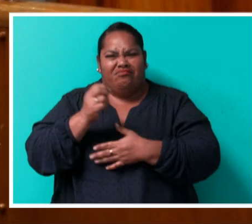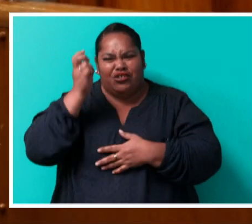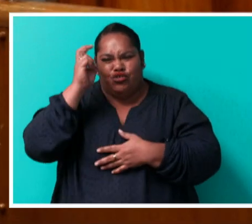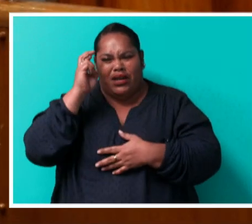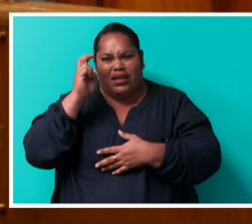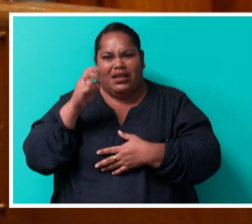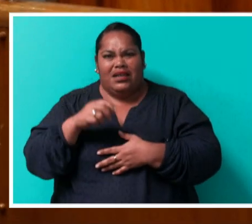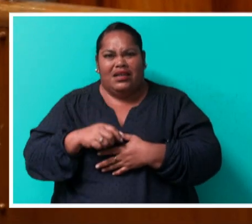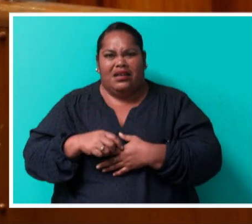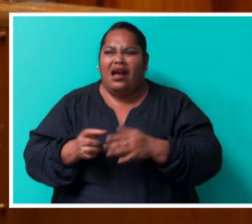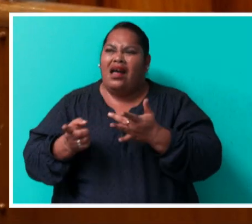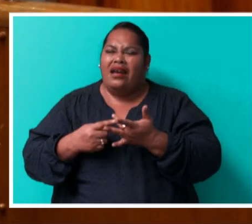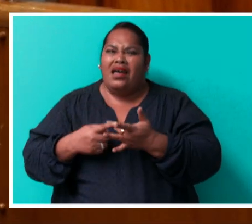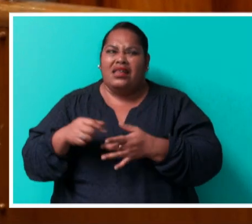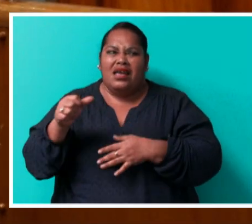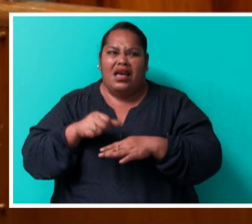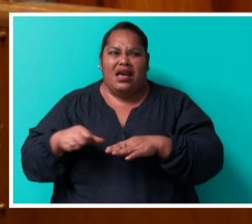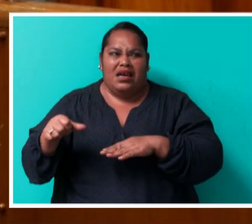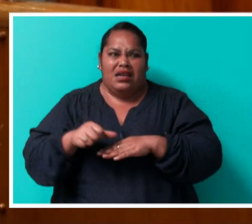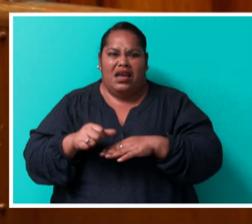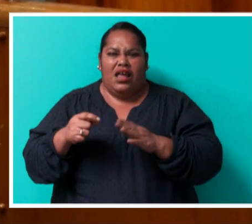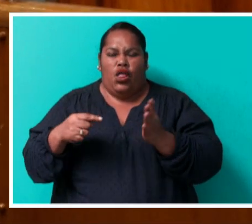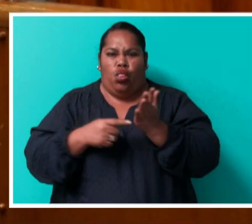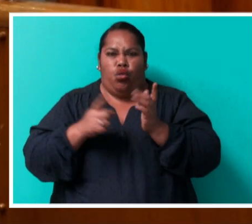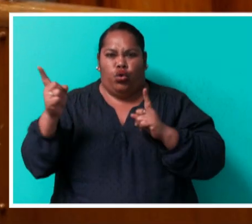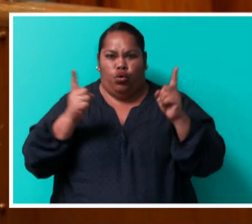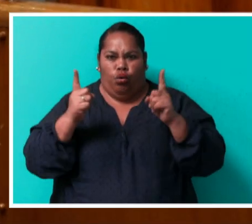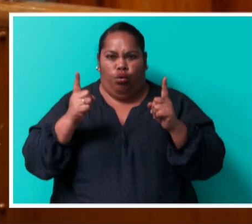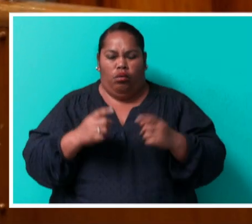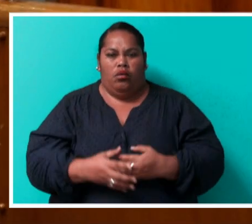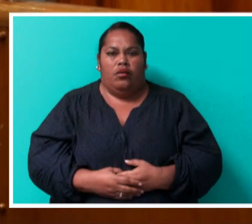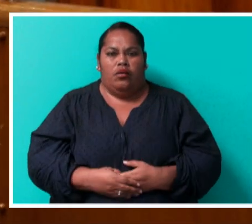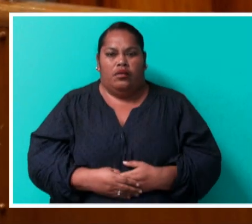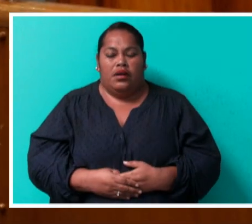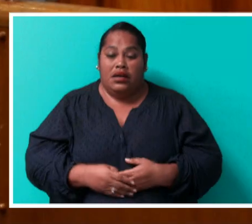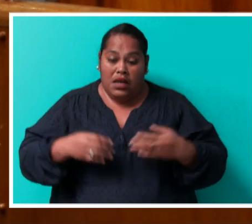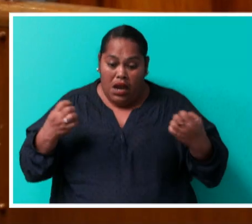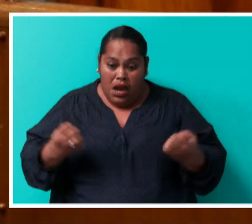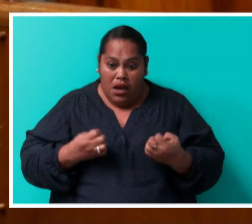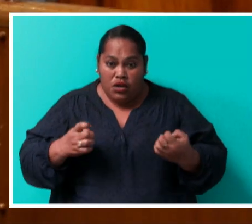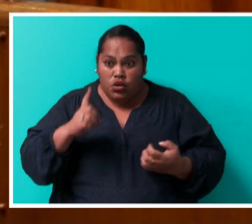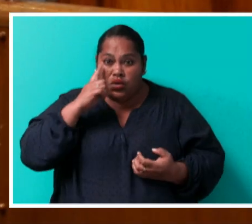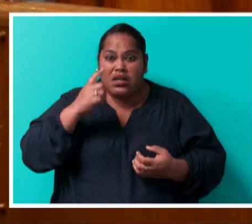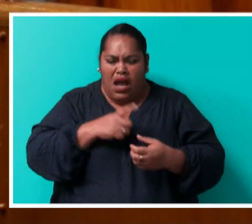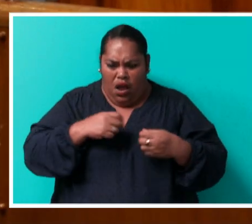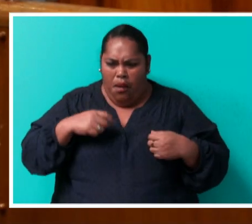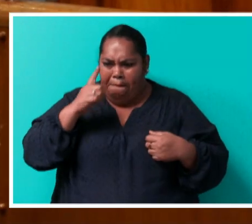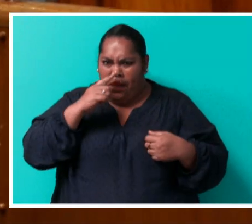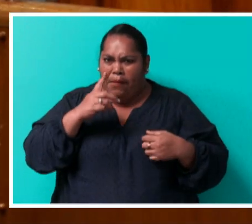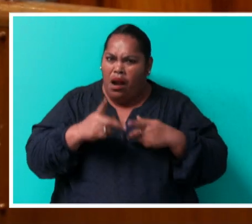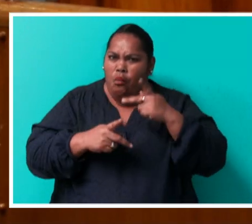quite a distance from Tokyo. It is encouraging to see our people progressing and